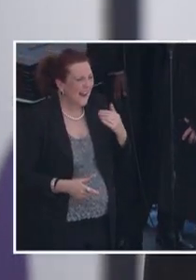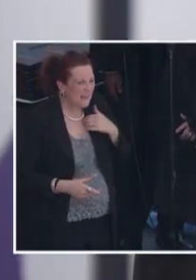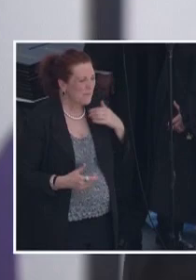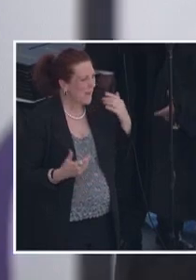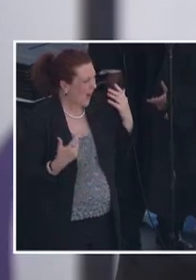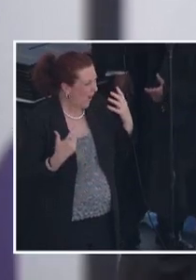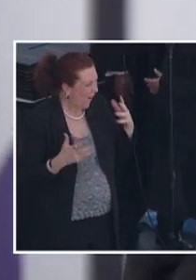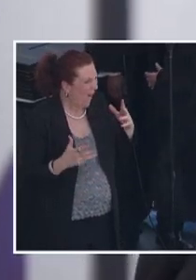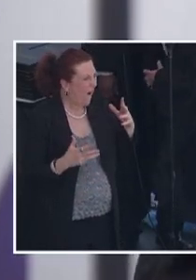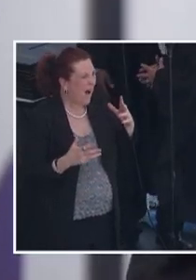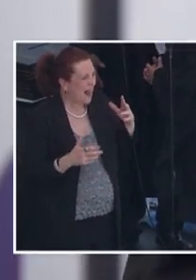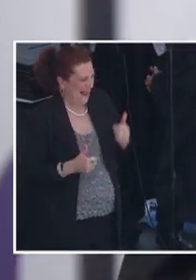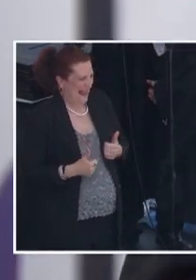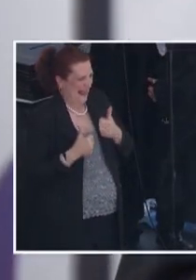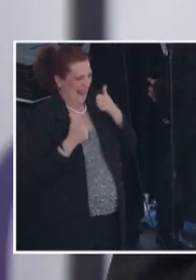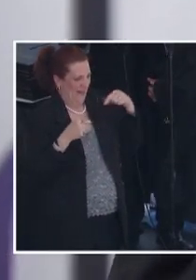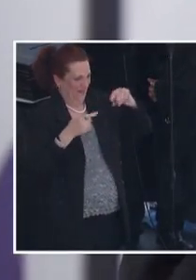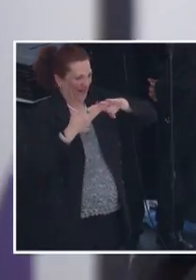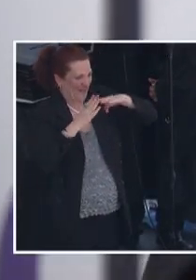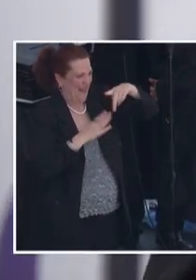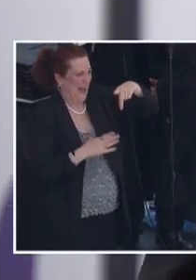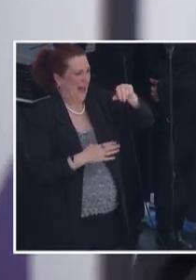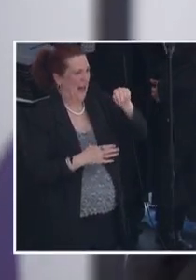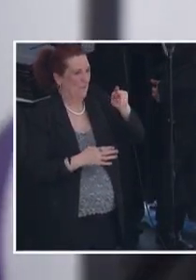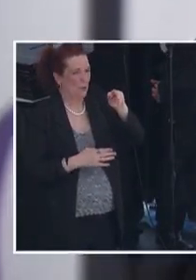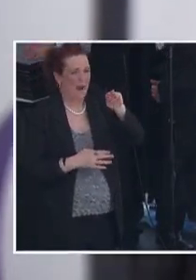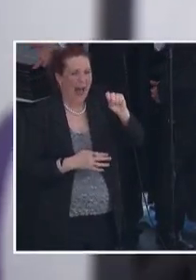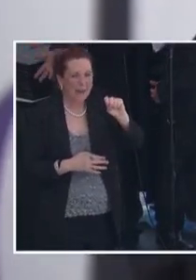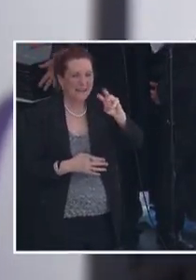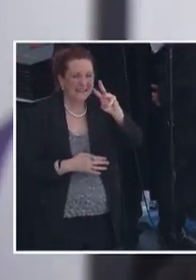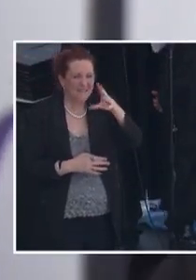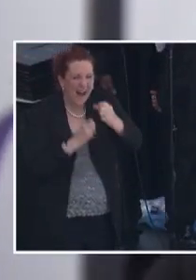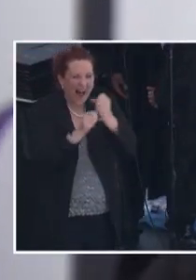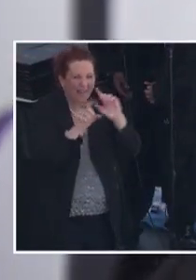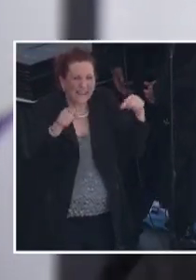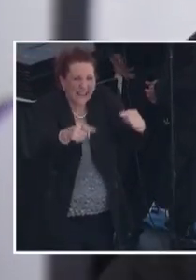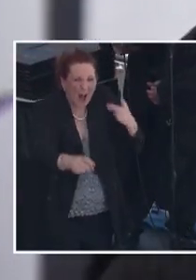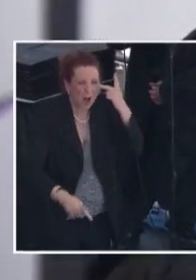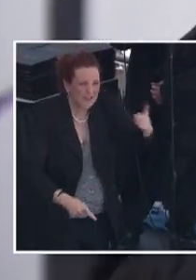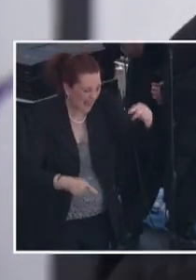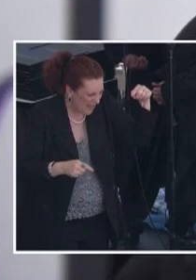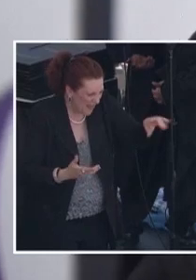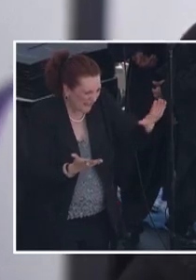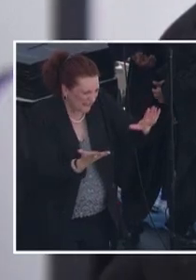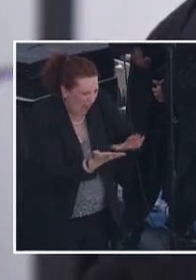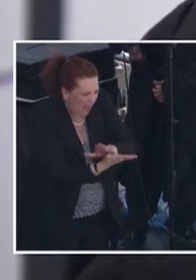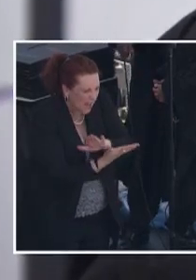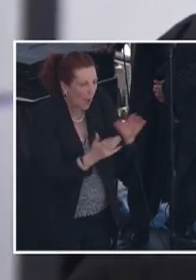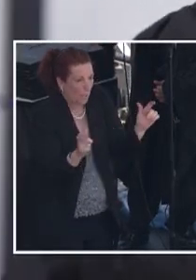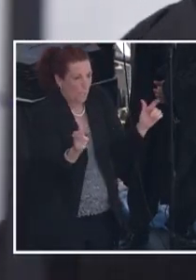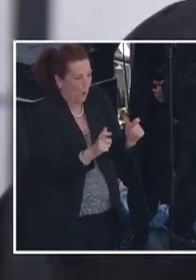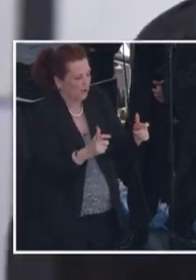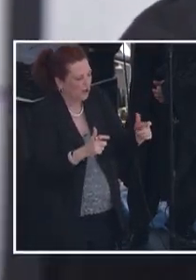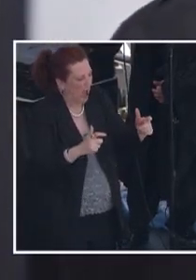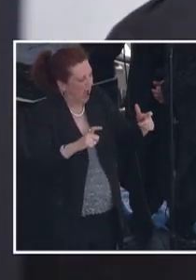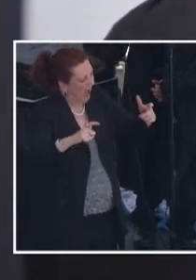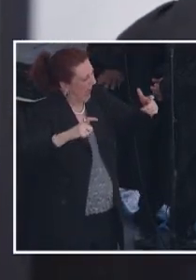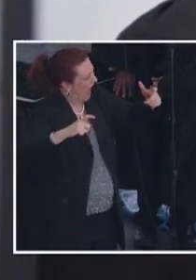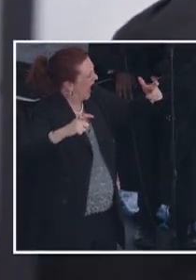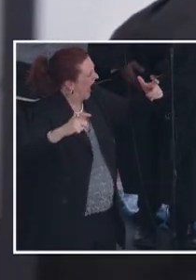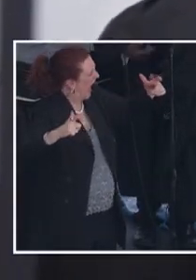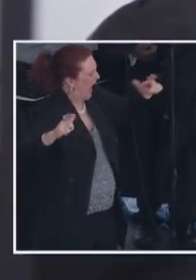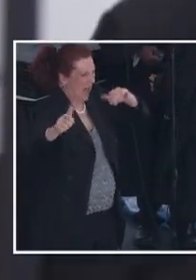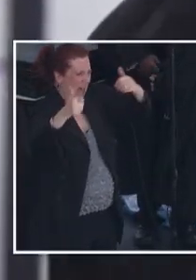65 years. I've seen this college grow to the best community college in the state of New Jersey. As an